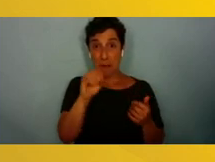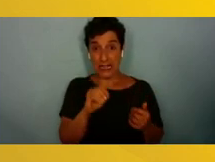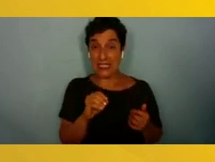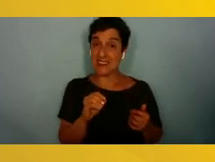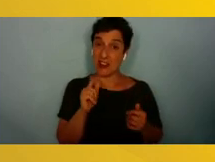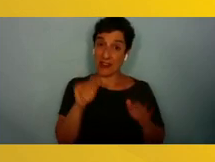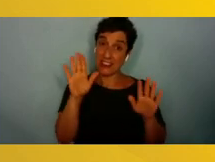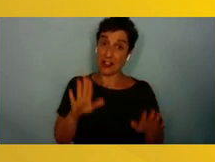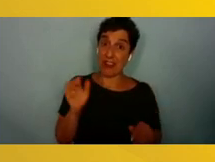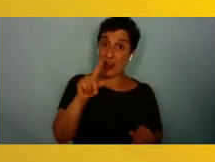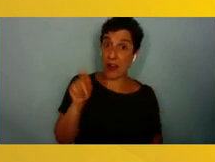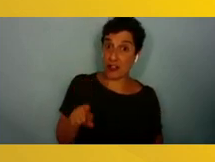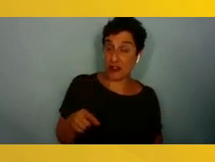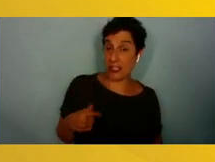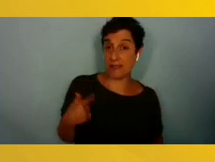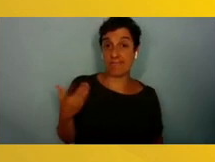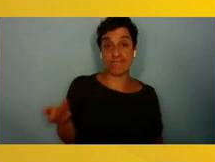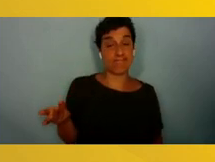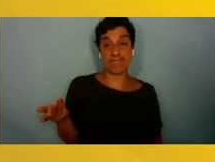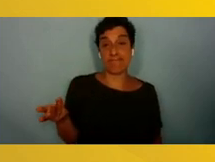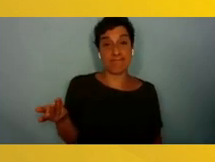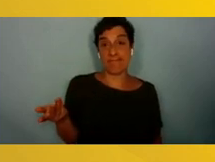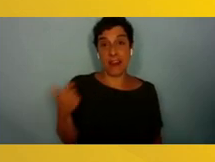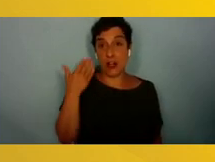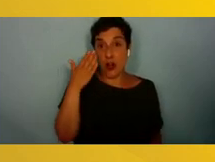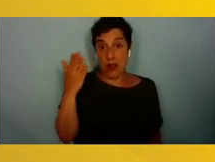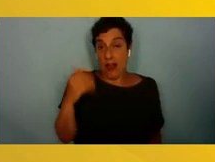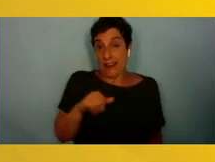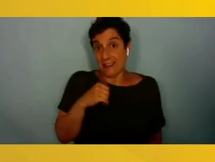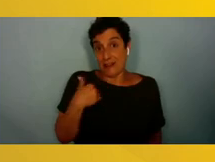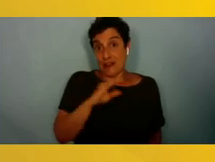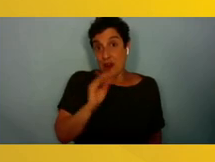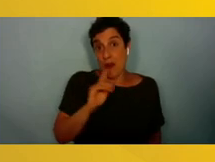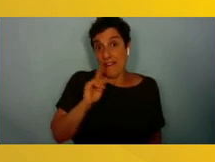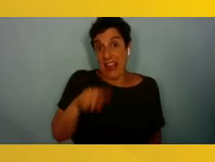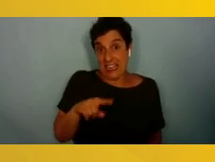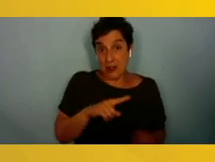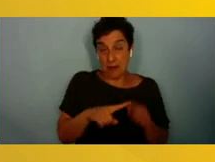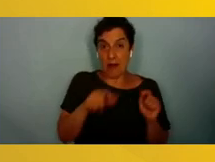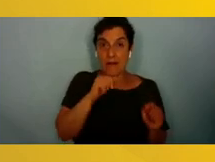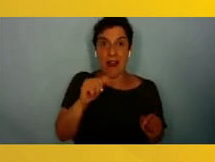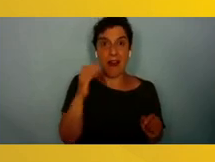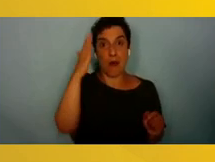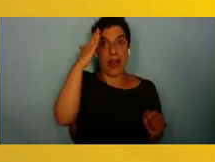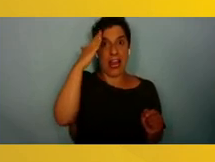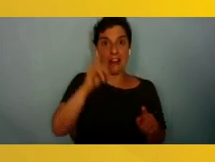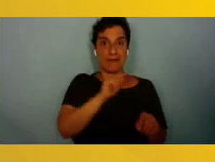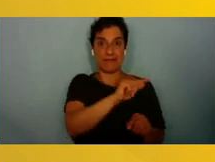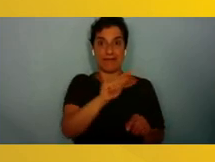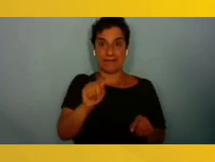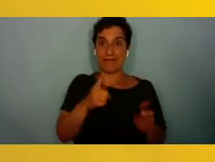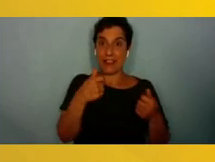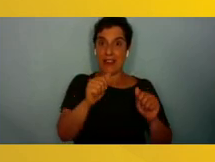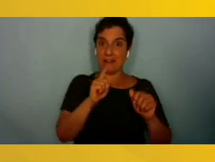and I can't say I have the answer to it, but I'm not aware of efforts to do that.